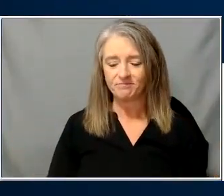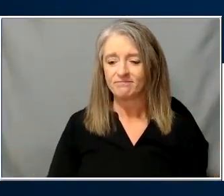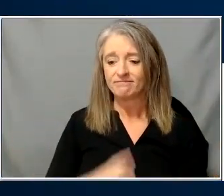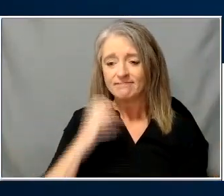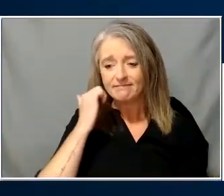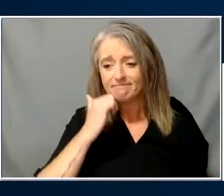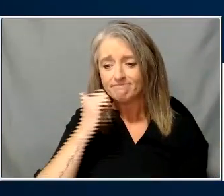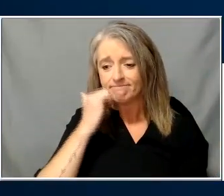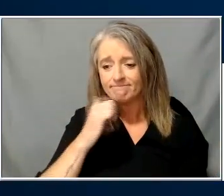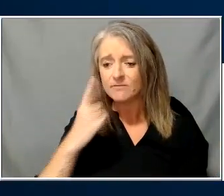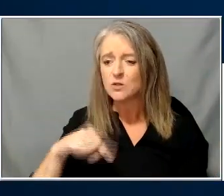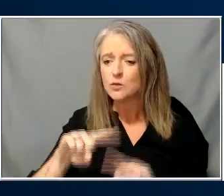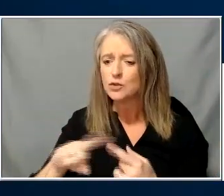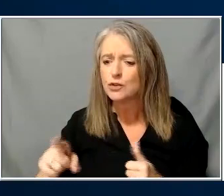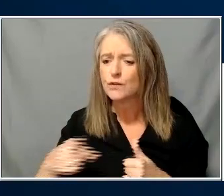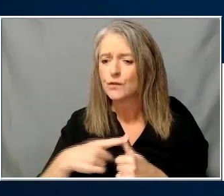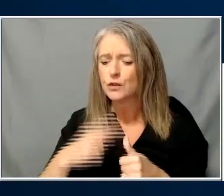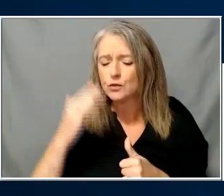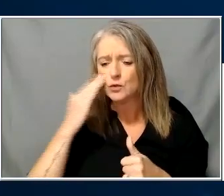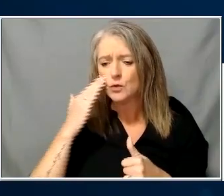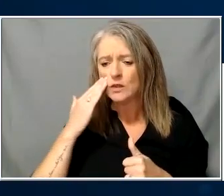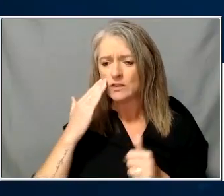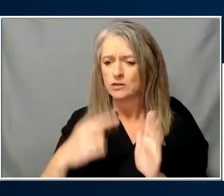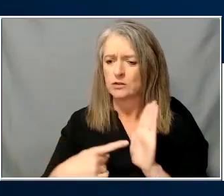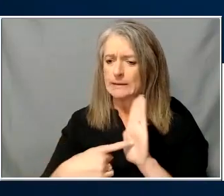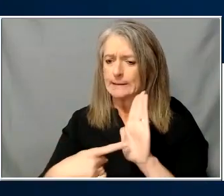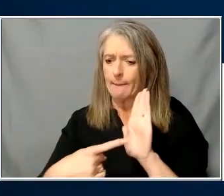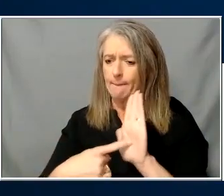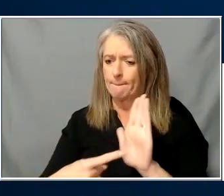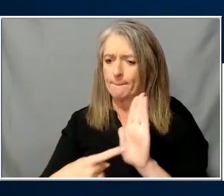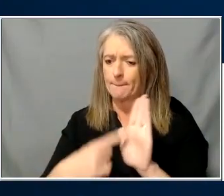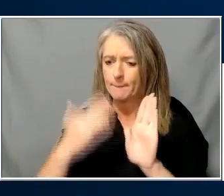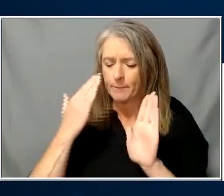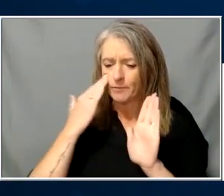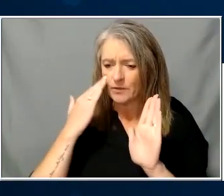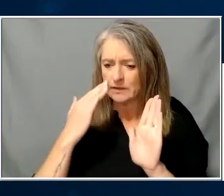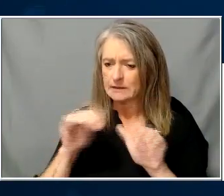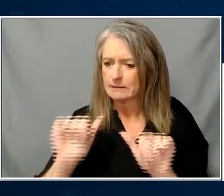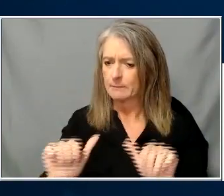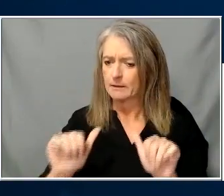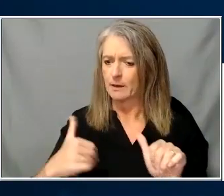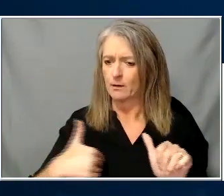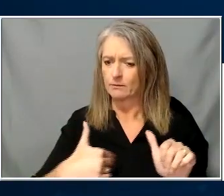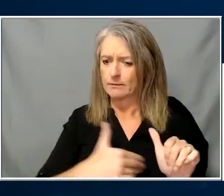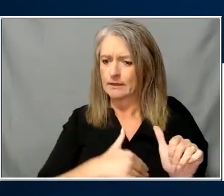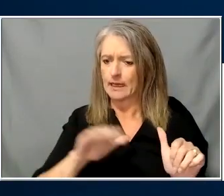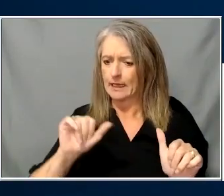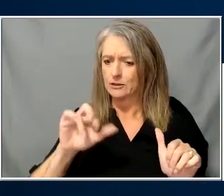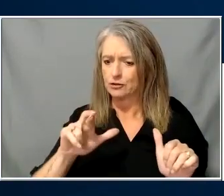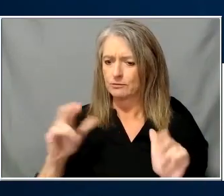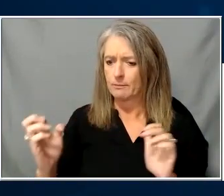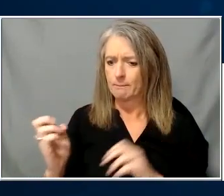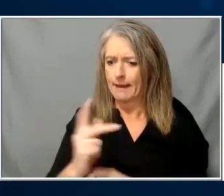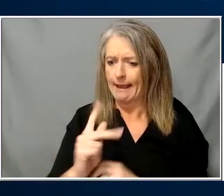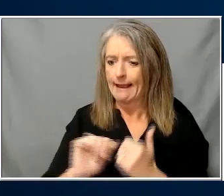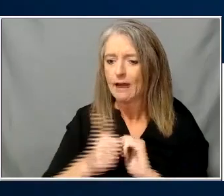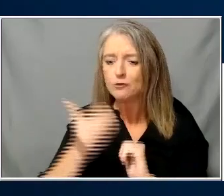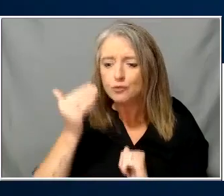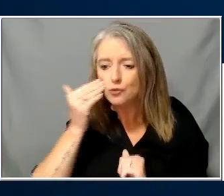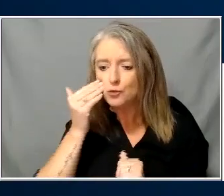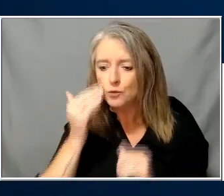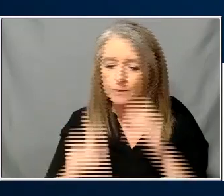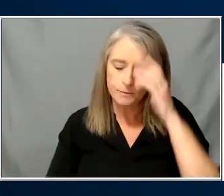Cynthia, when did you first know? What were the signs that you had that you knew that possibly your breast cancer had returned? So